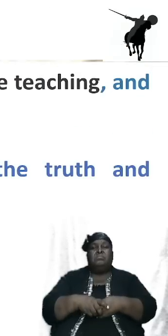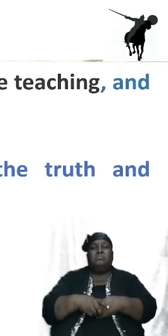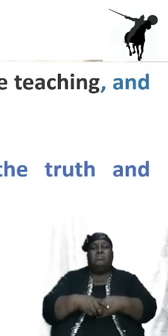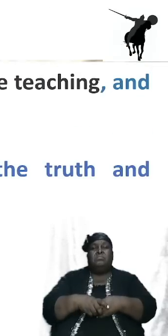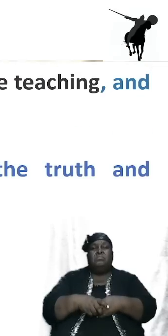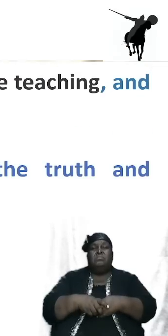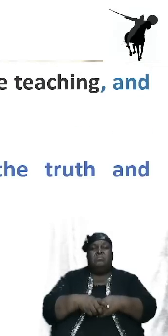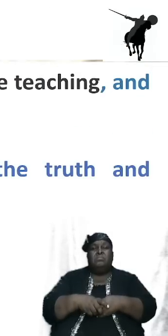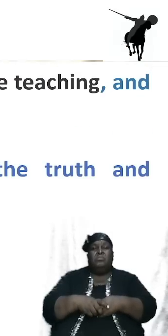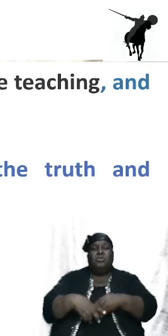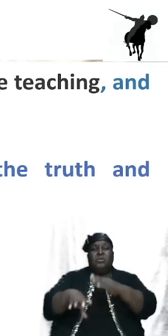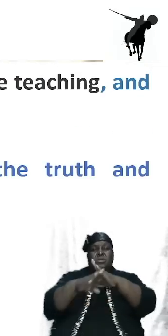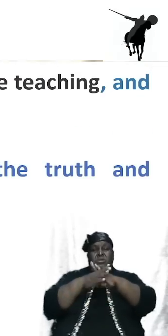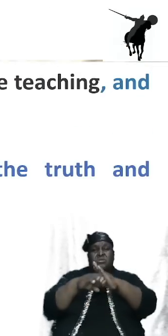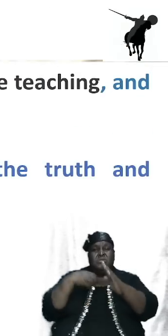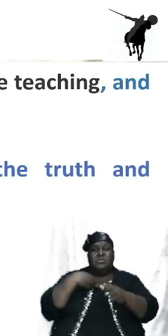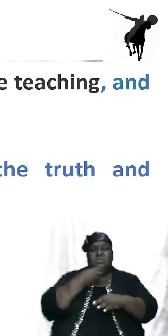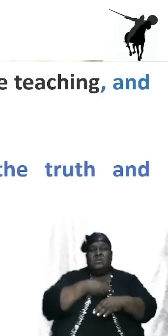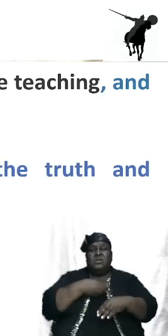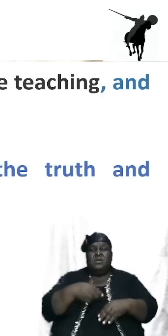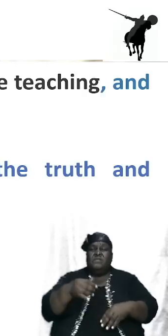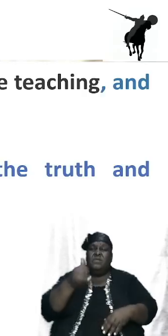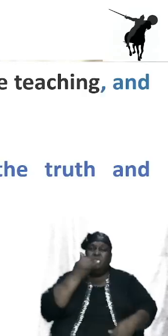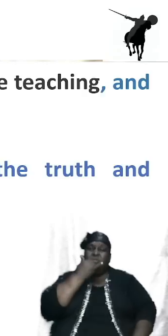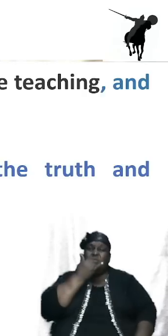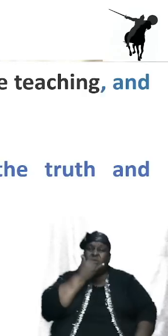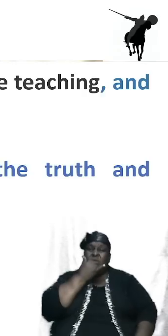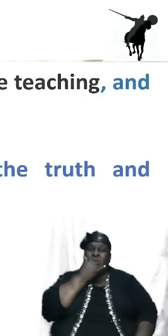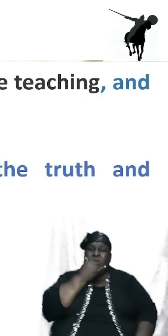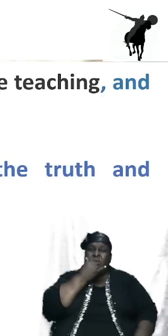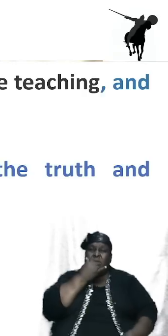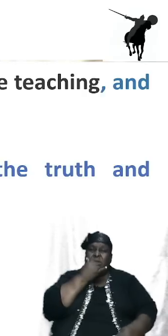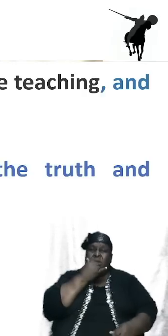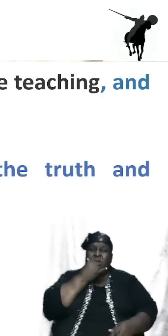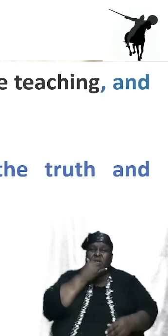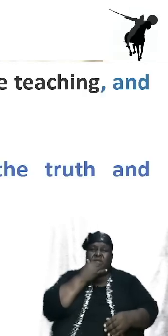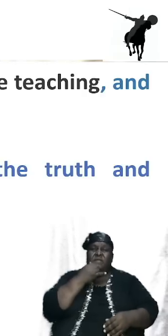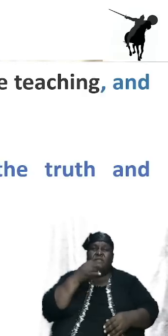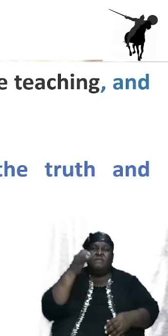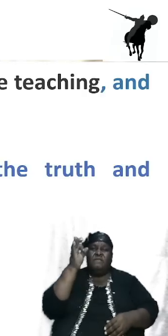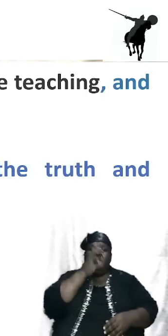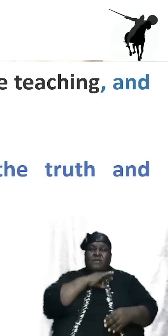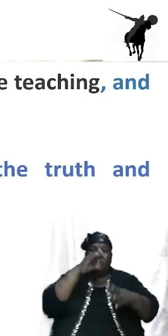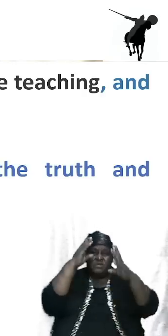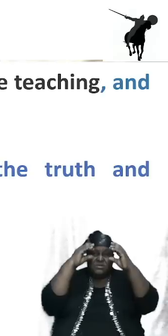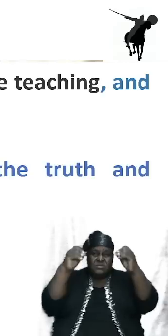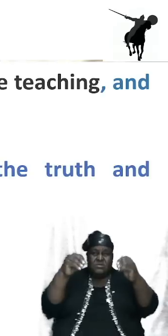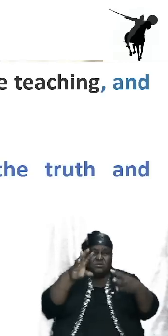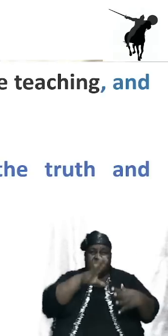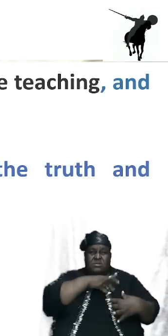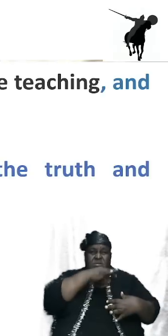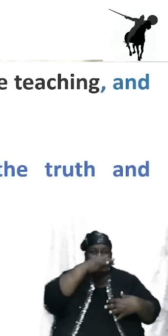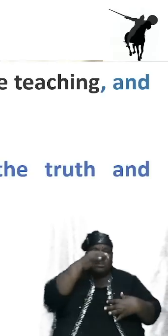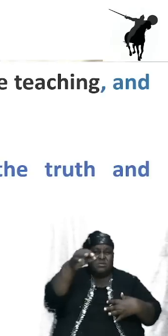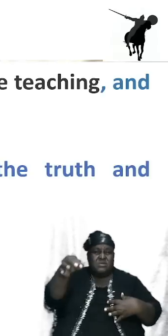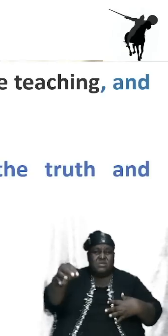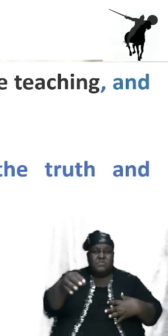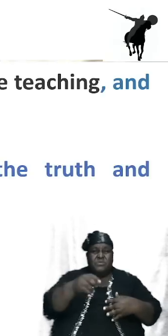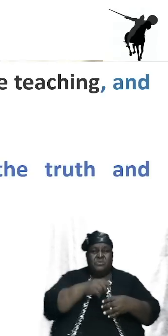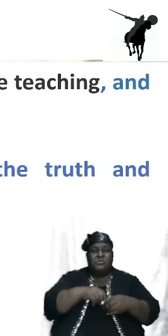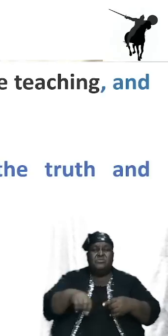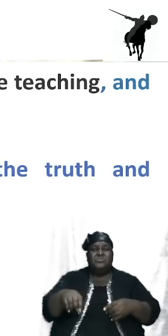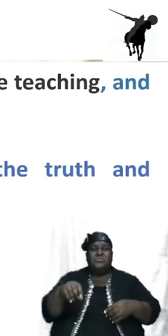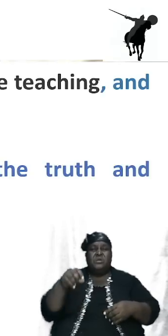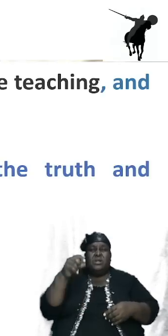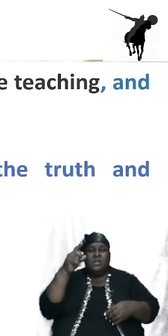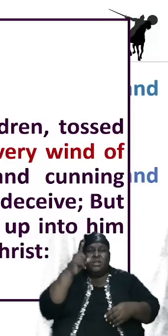error. It protects us from false teaching and spiritual deception. So Paul was writing to the church at